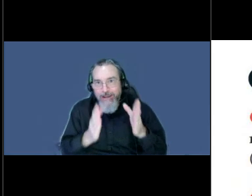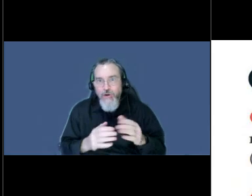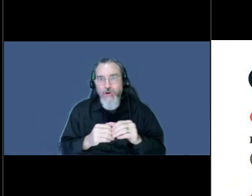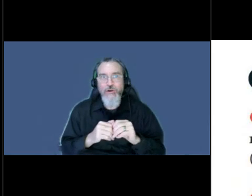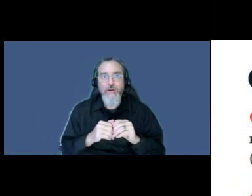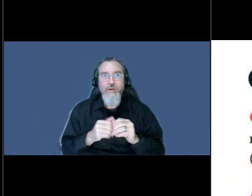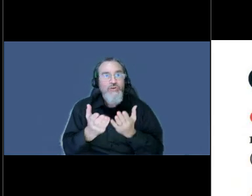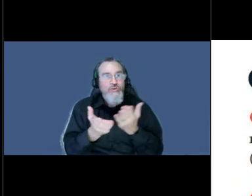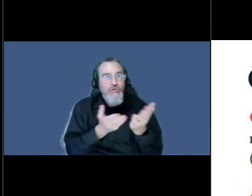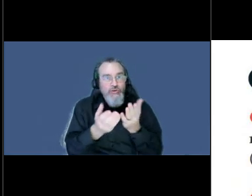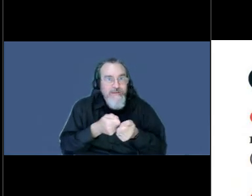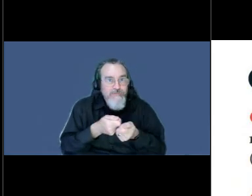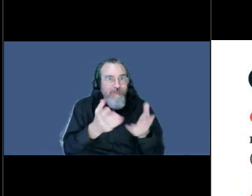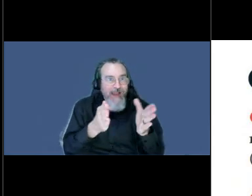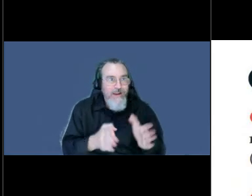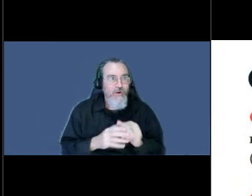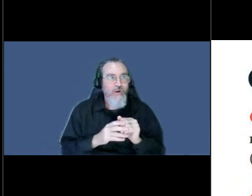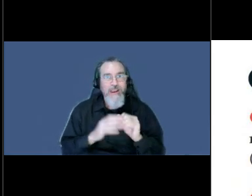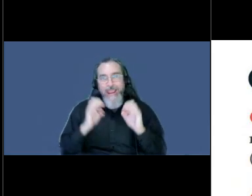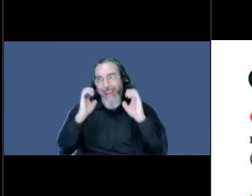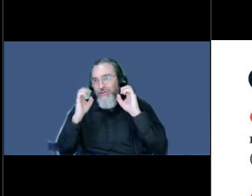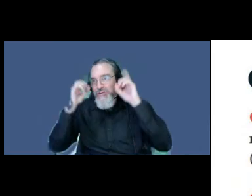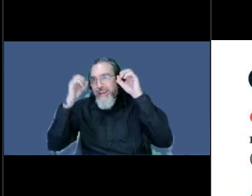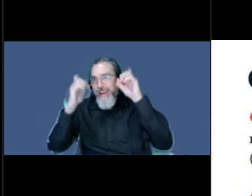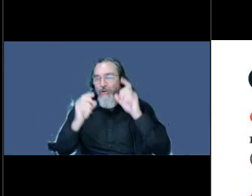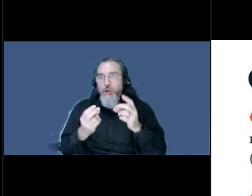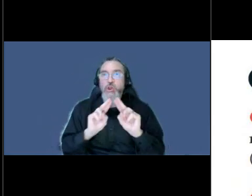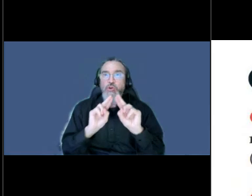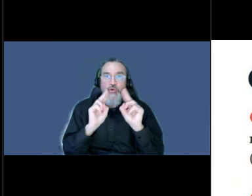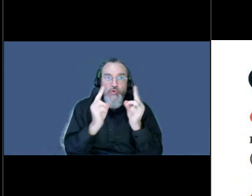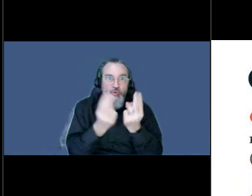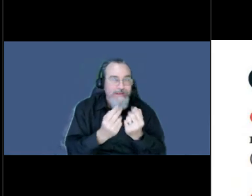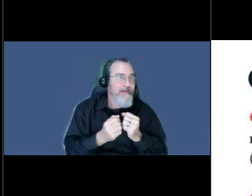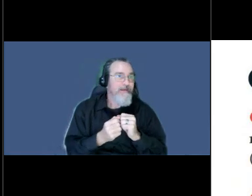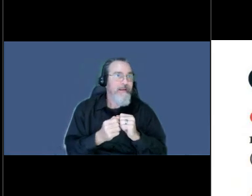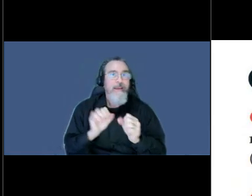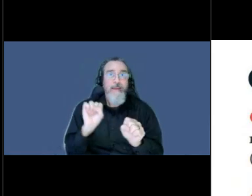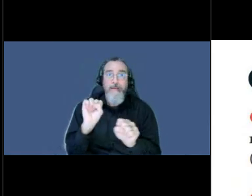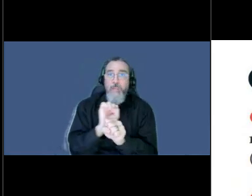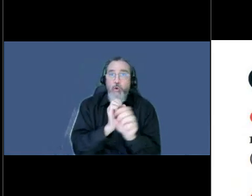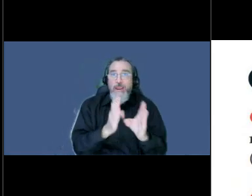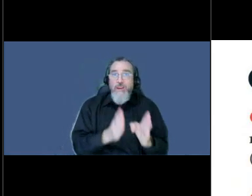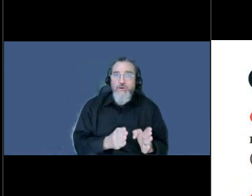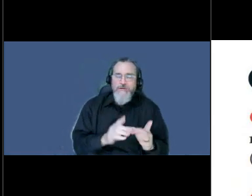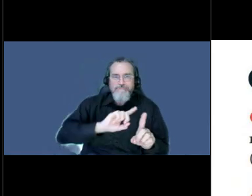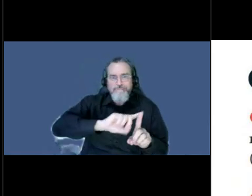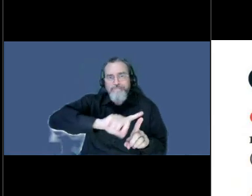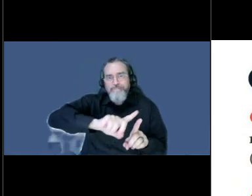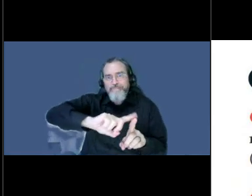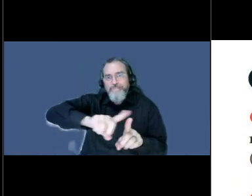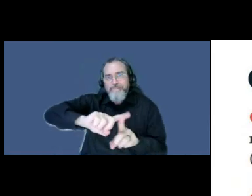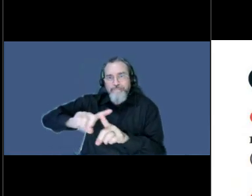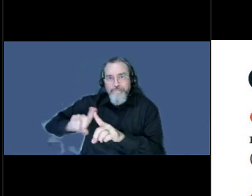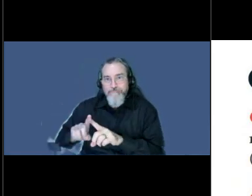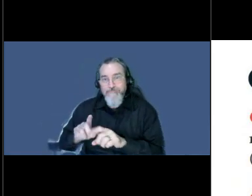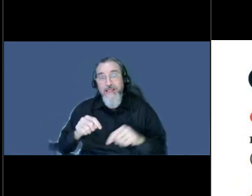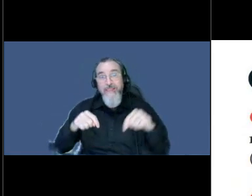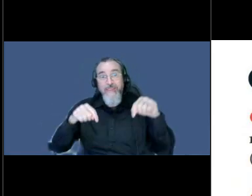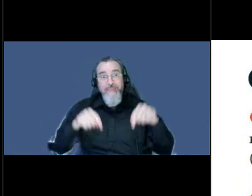providers, educators, unions, employers, etc. And the work of the Alliance